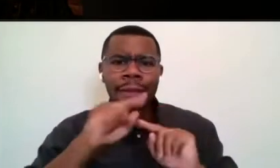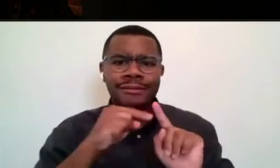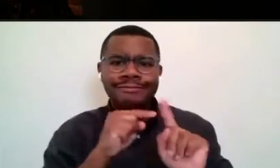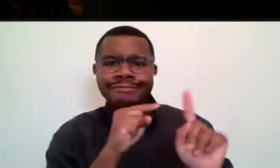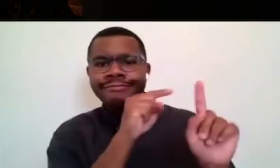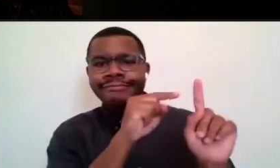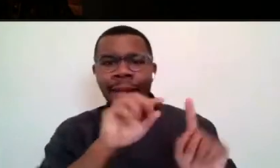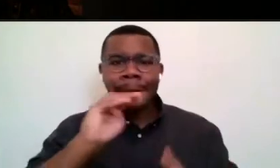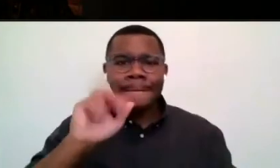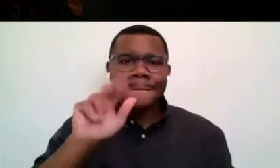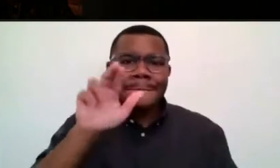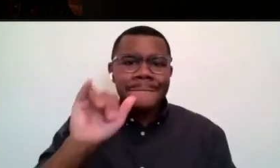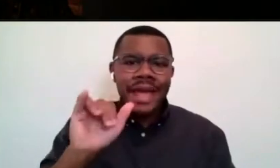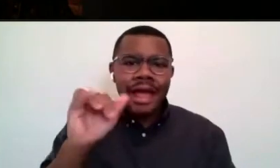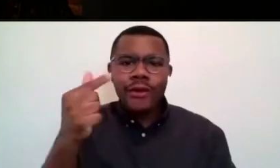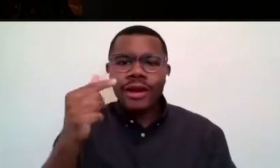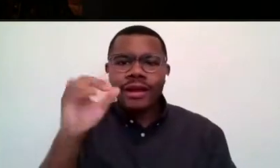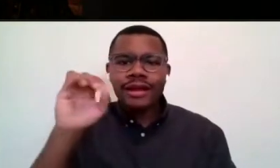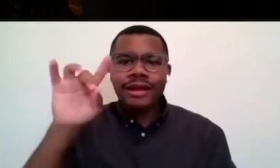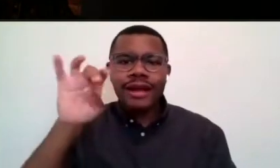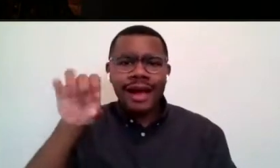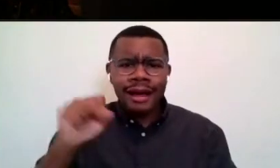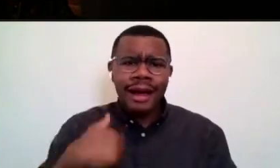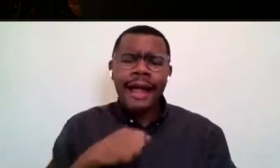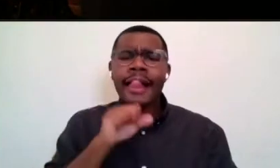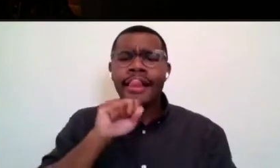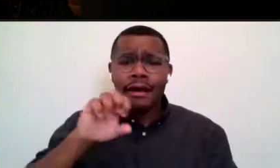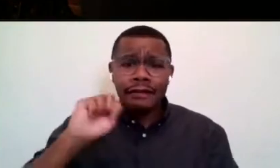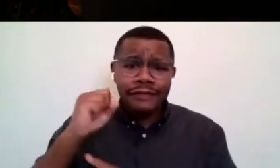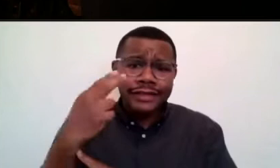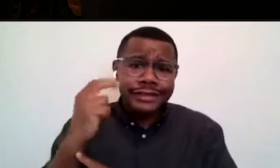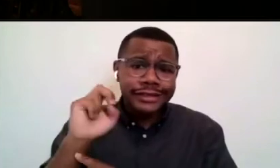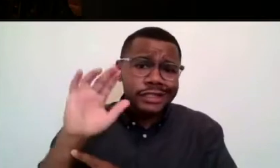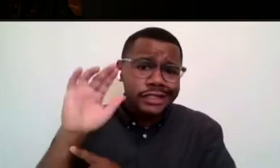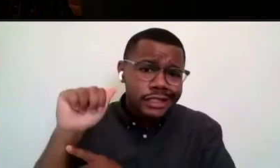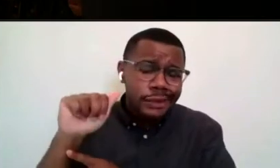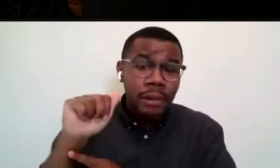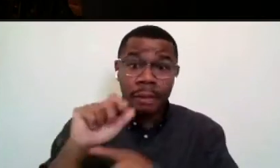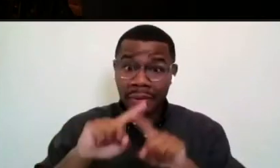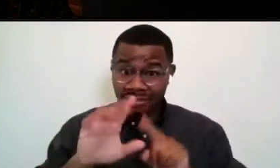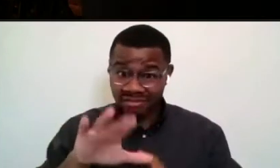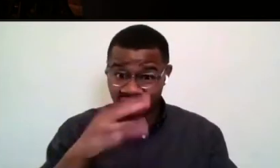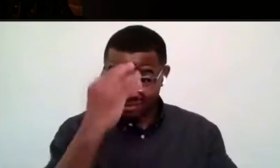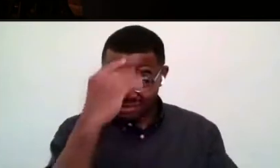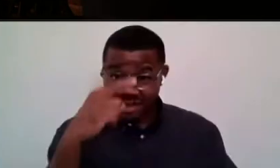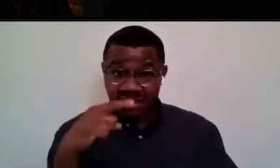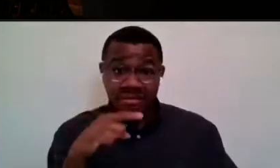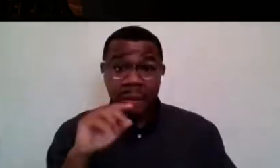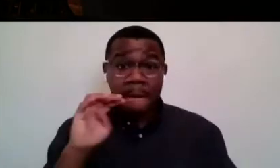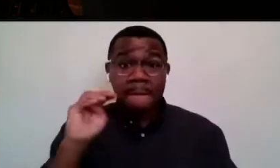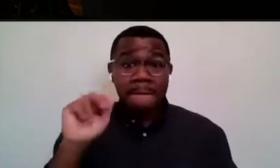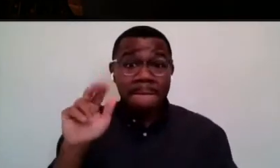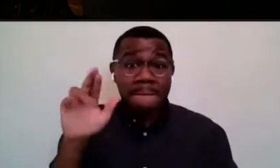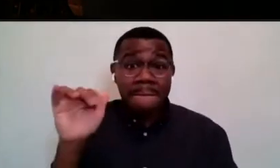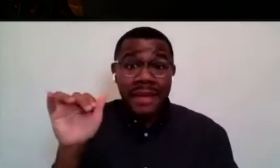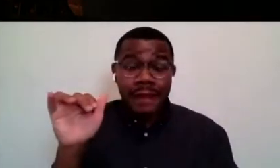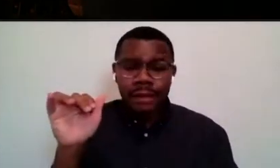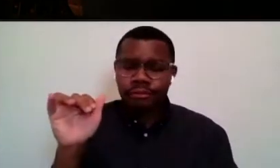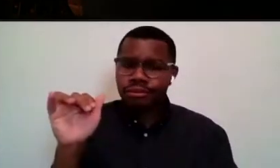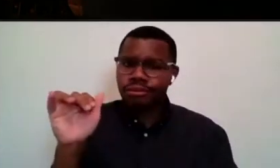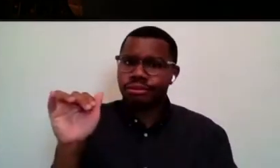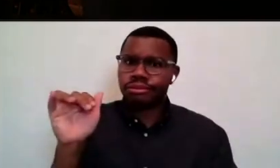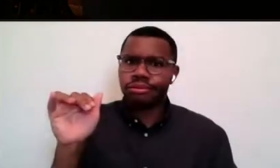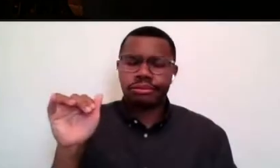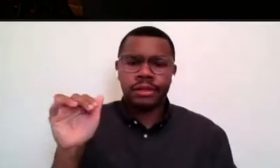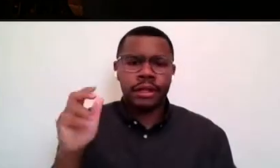that matters, I mean, I love Sheba and all that kind of stuff, but Mary, you know, if any of that matters, or if it's just a great